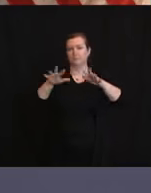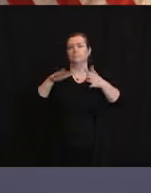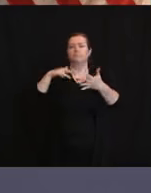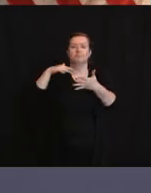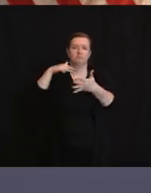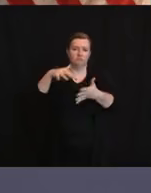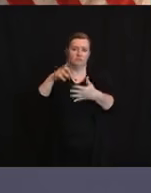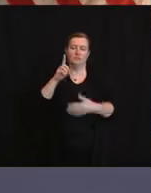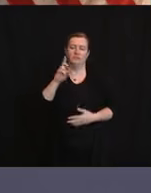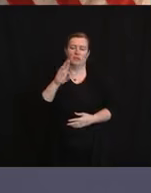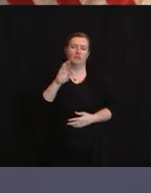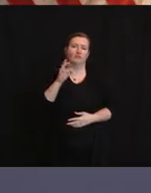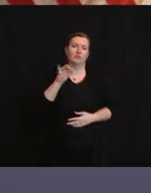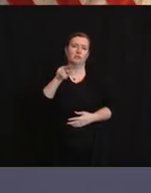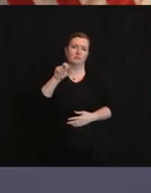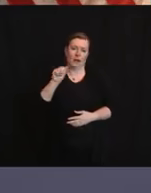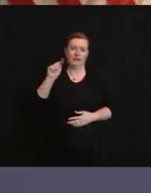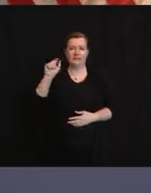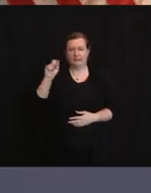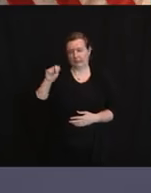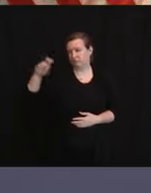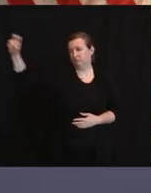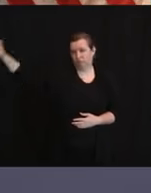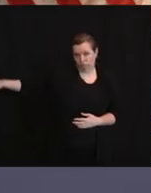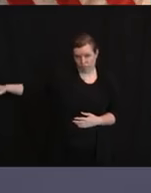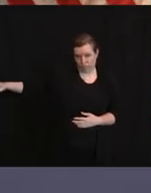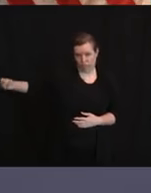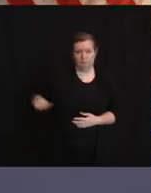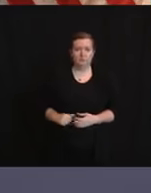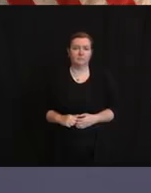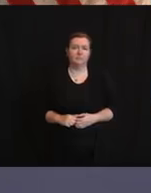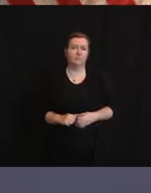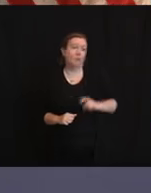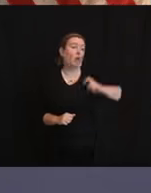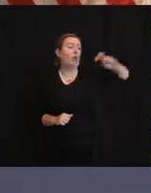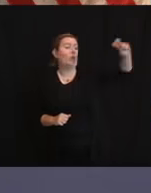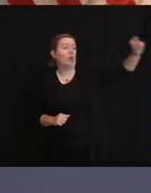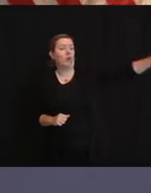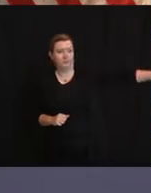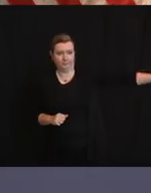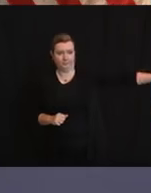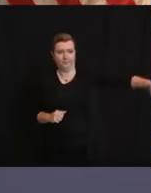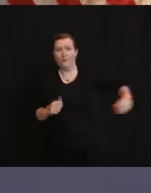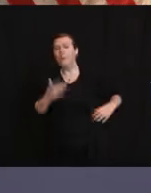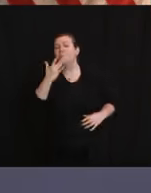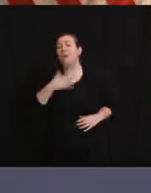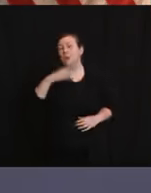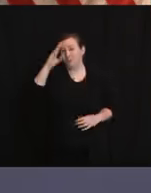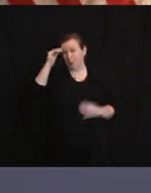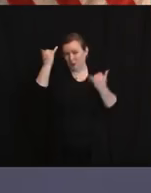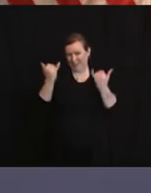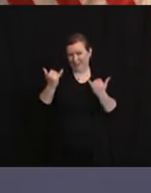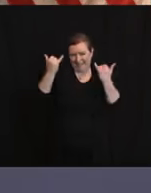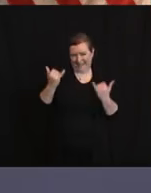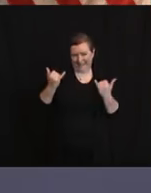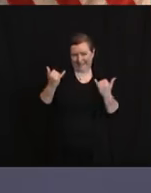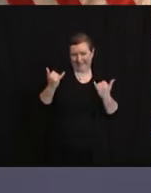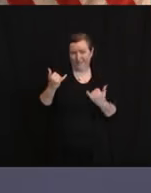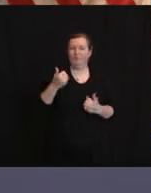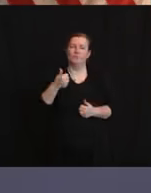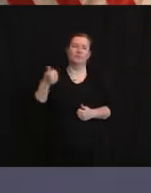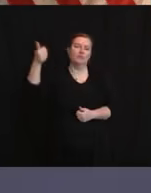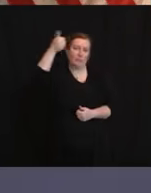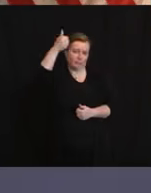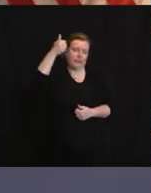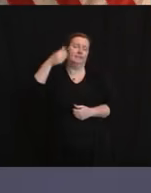to the far left, the birthday boy, Superintendent Colonel Pat Callahan. God bless you. Honored as well to be joined by the Director of